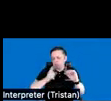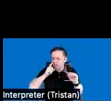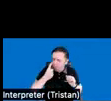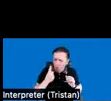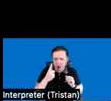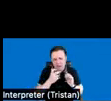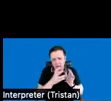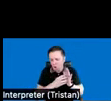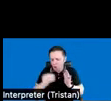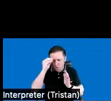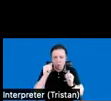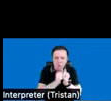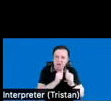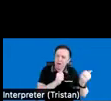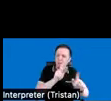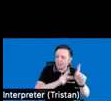with others.